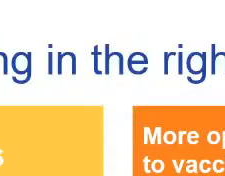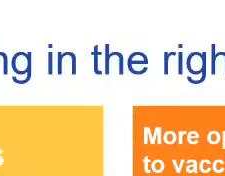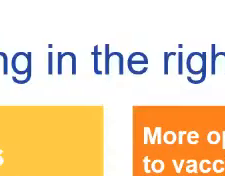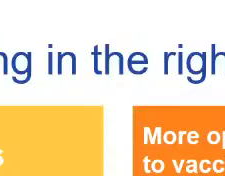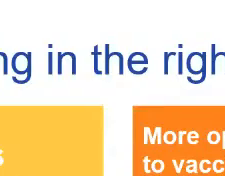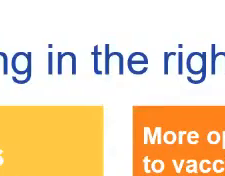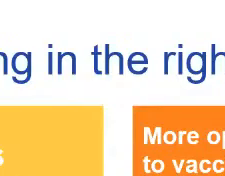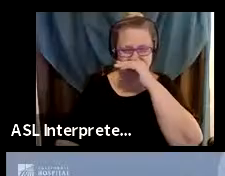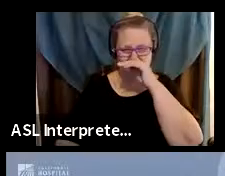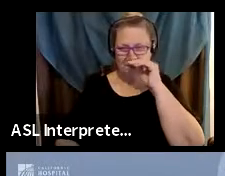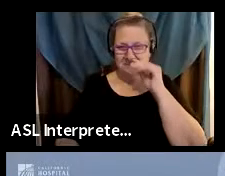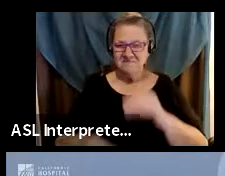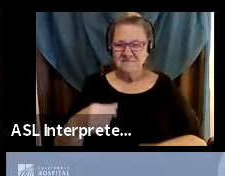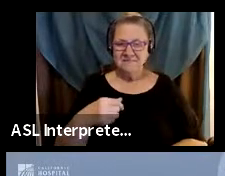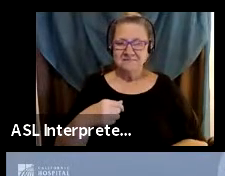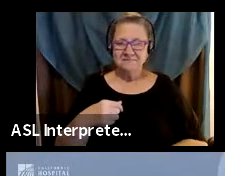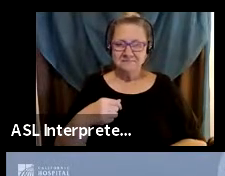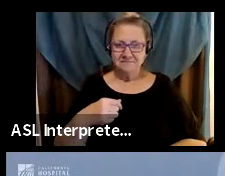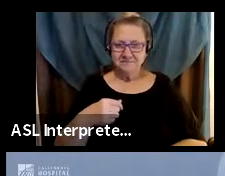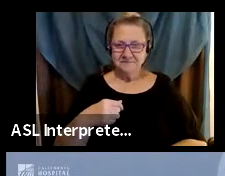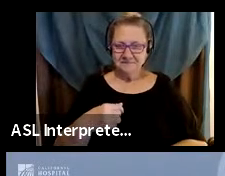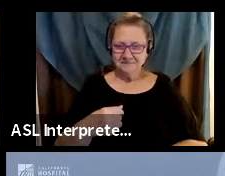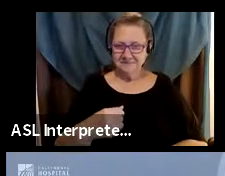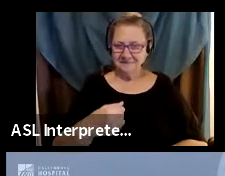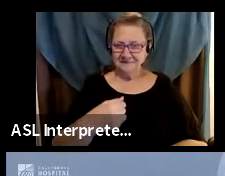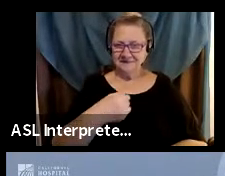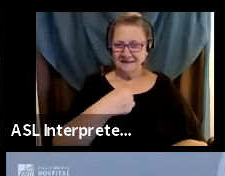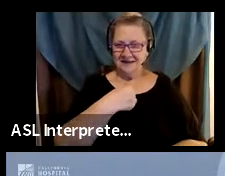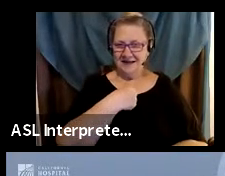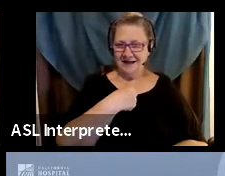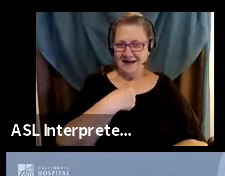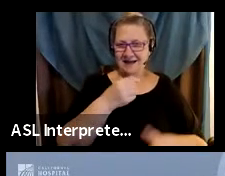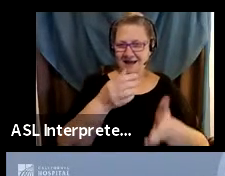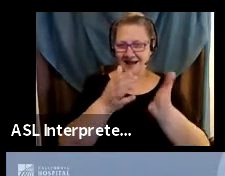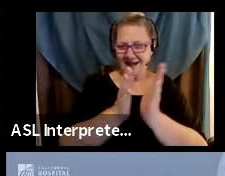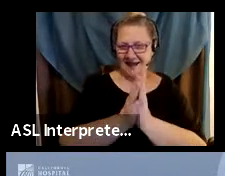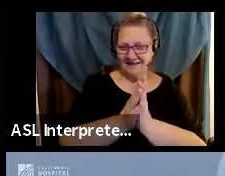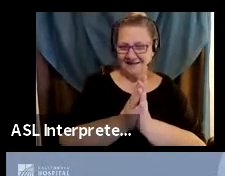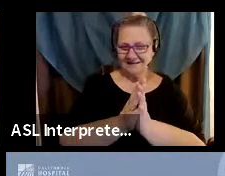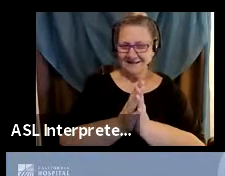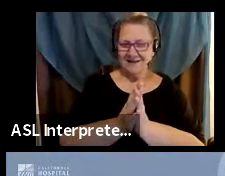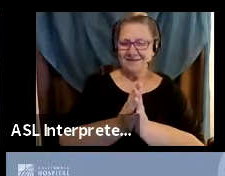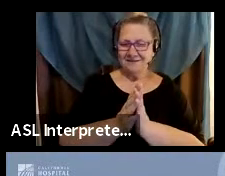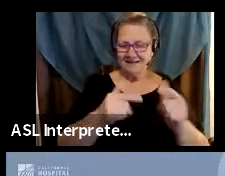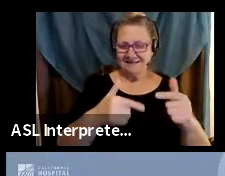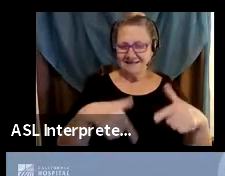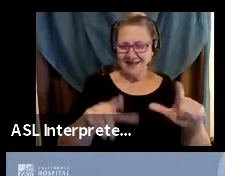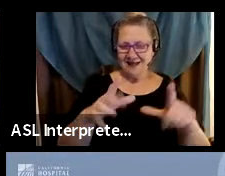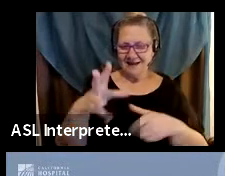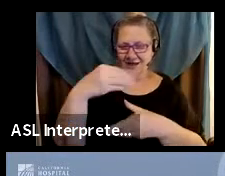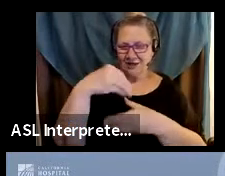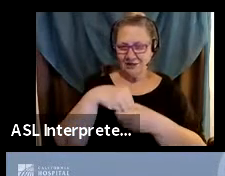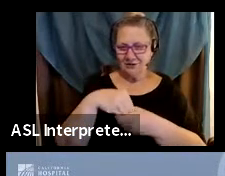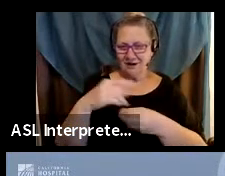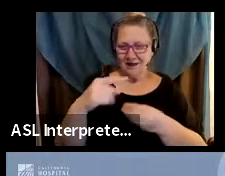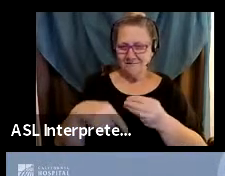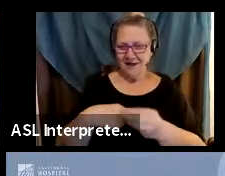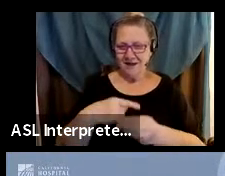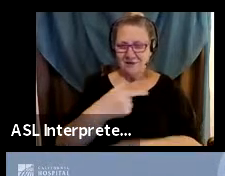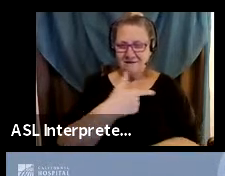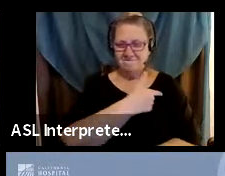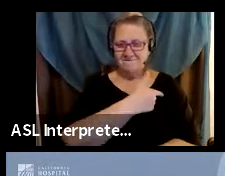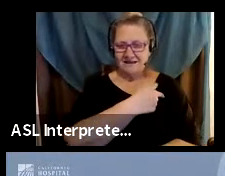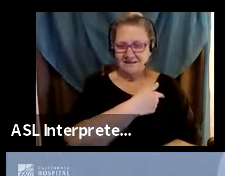me, I asked to have that slide included about the vaccine, about the clinic